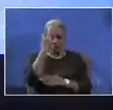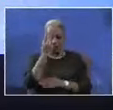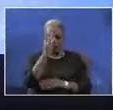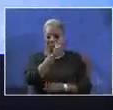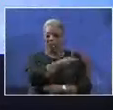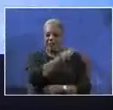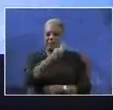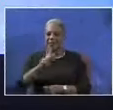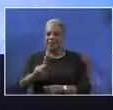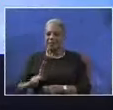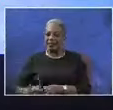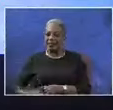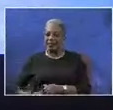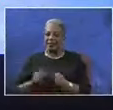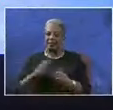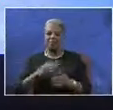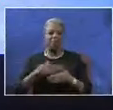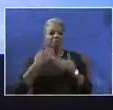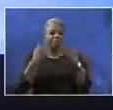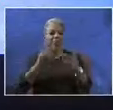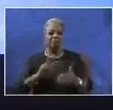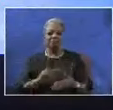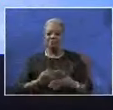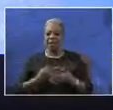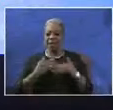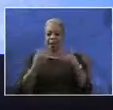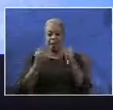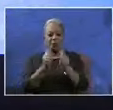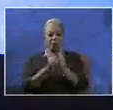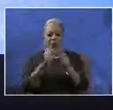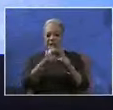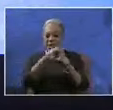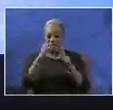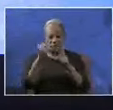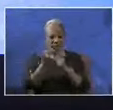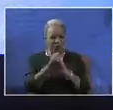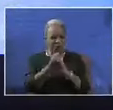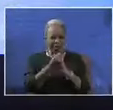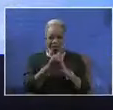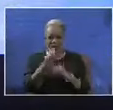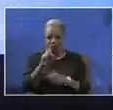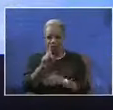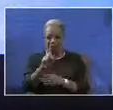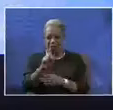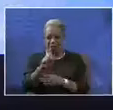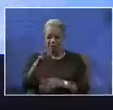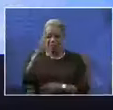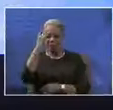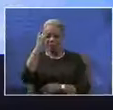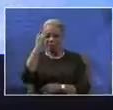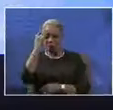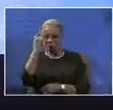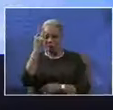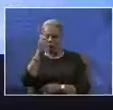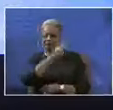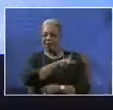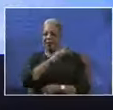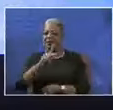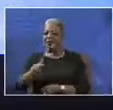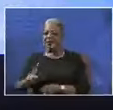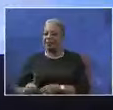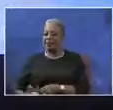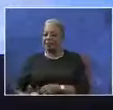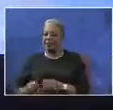delight in this thing? Why does the king delight in this